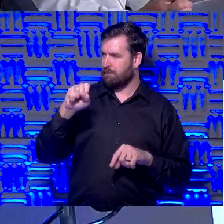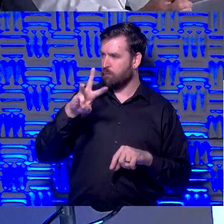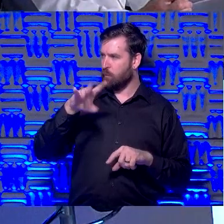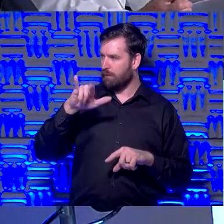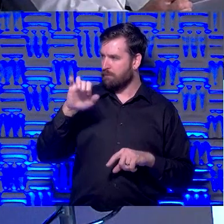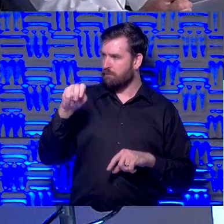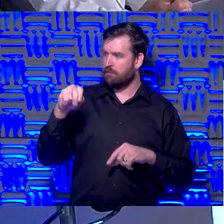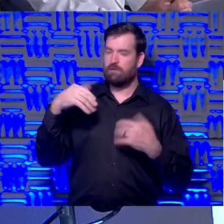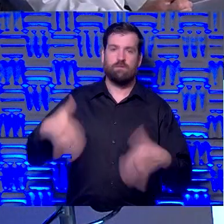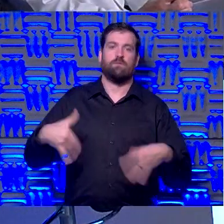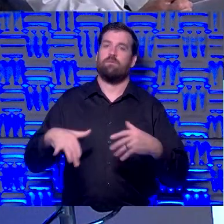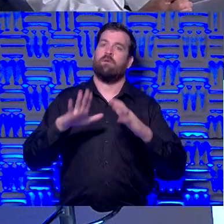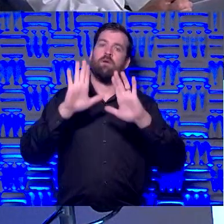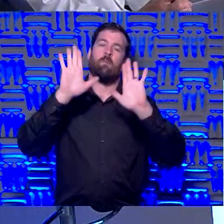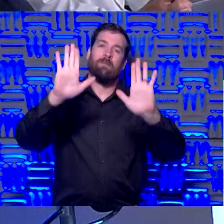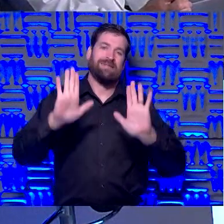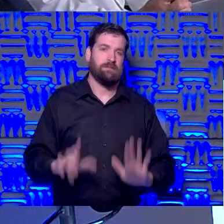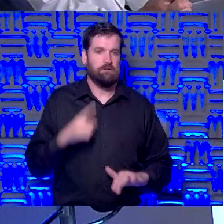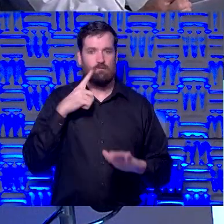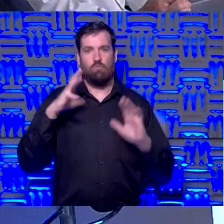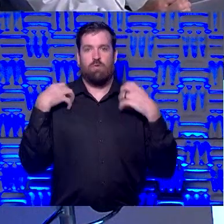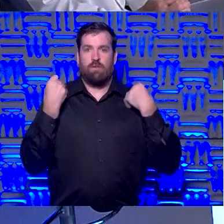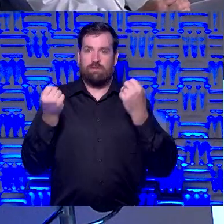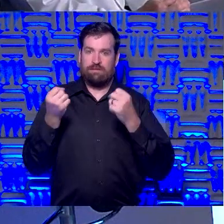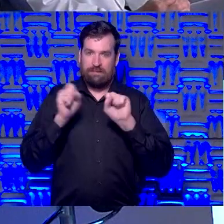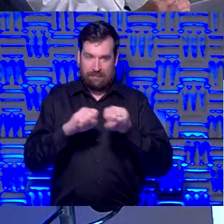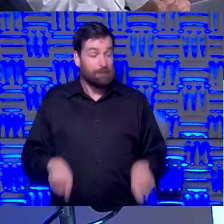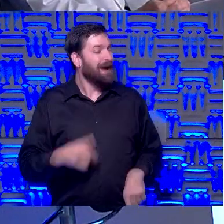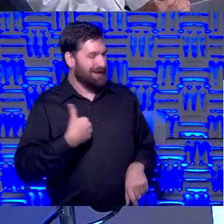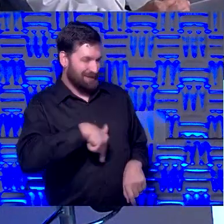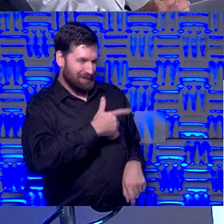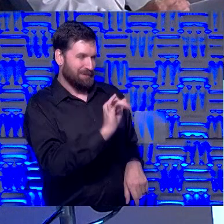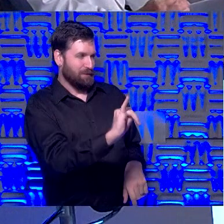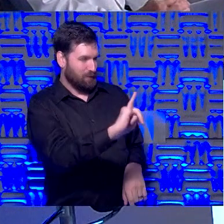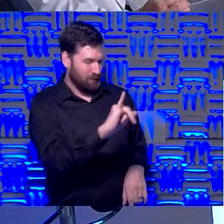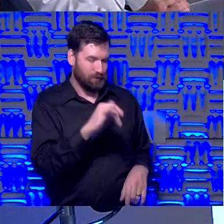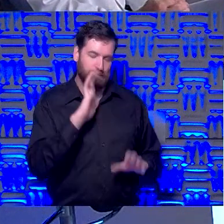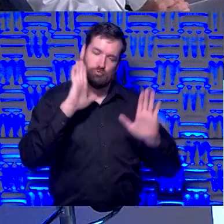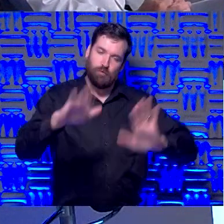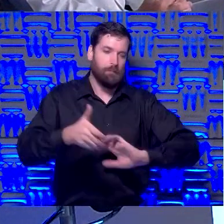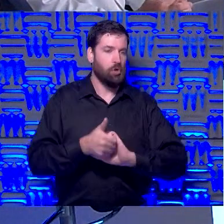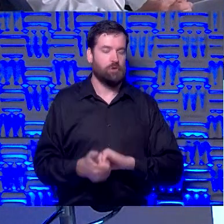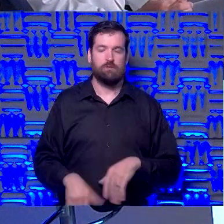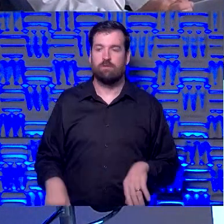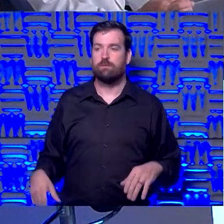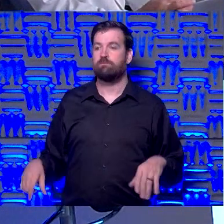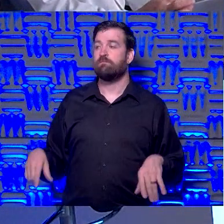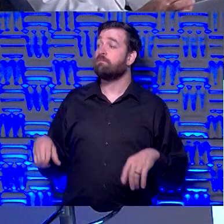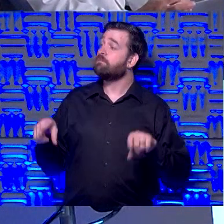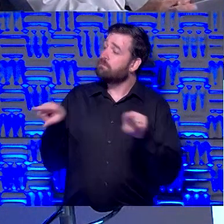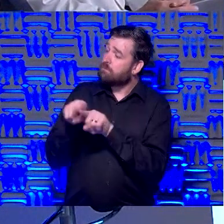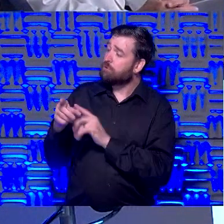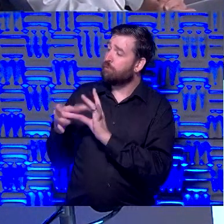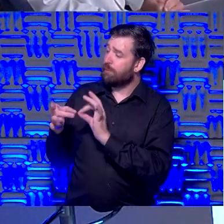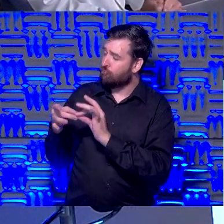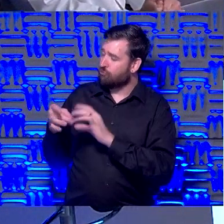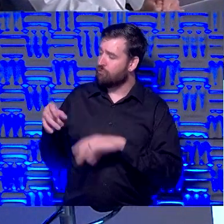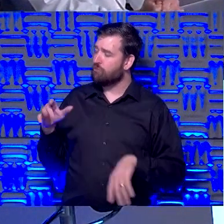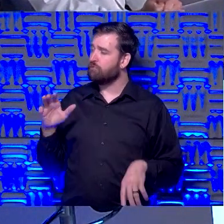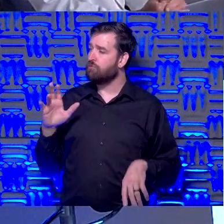the glue for us from the standpoint between the health system And the us. university. Yeah. He's just done a great job. Great partner. Yeah. But it was also mentioned the rest